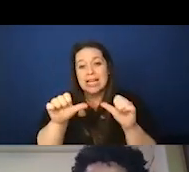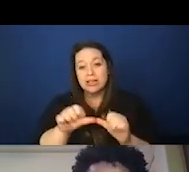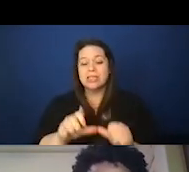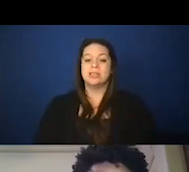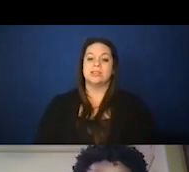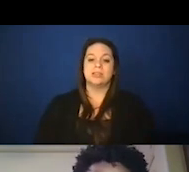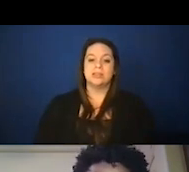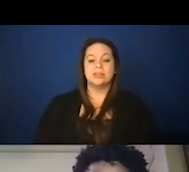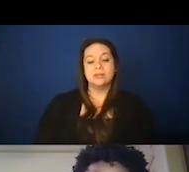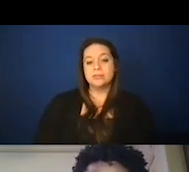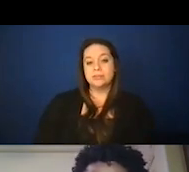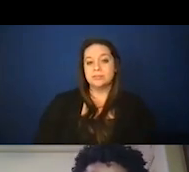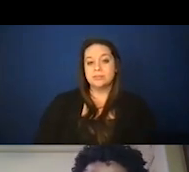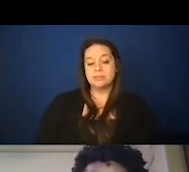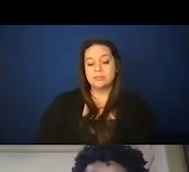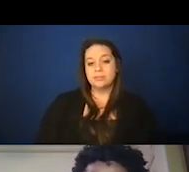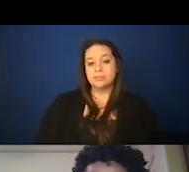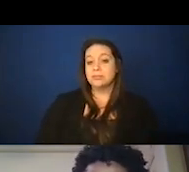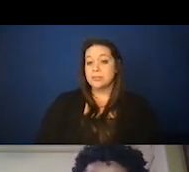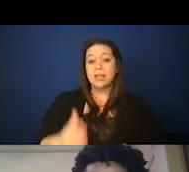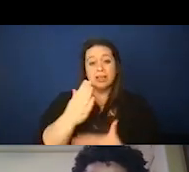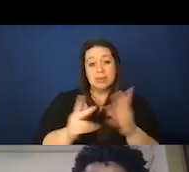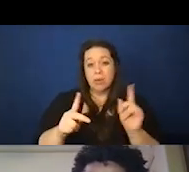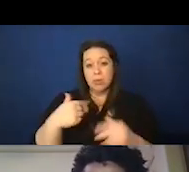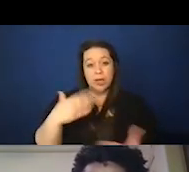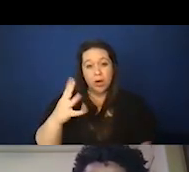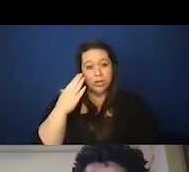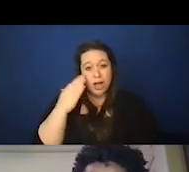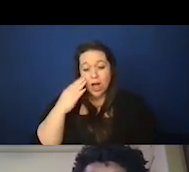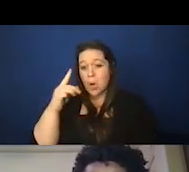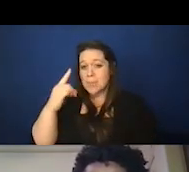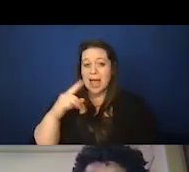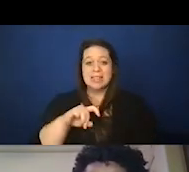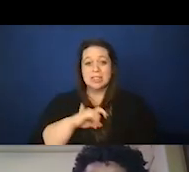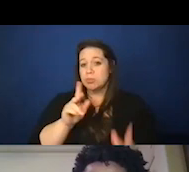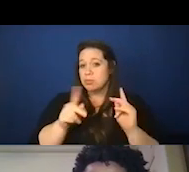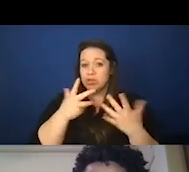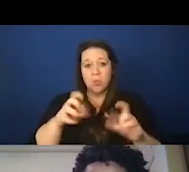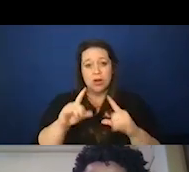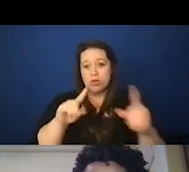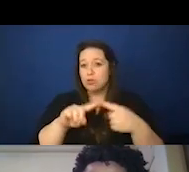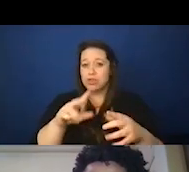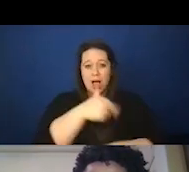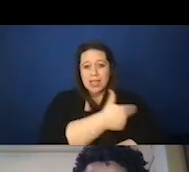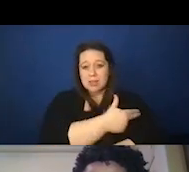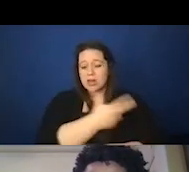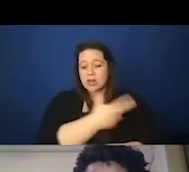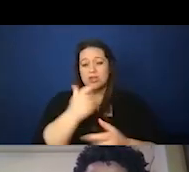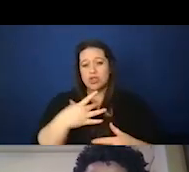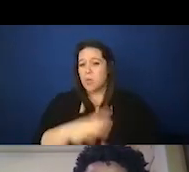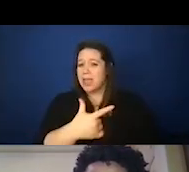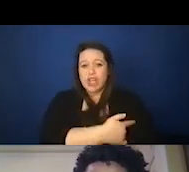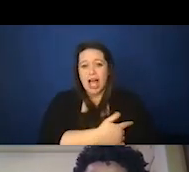people, we know, Black and Latino folks don't like going to hospitals generally. They don't like shots. So if you